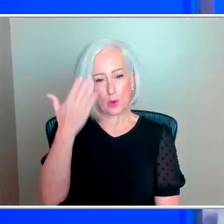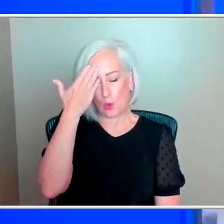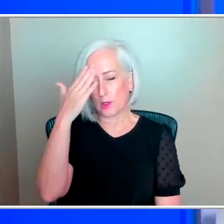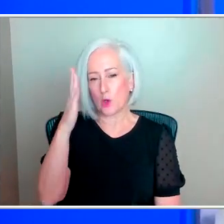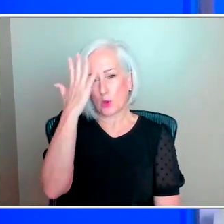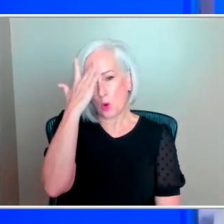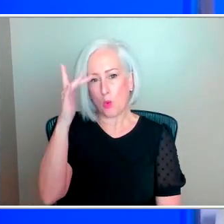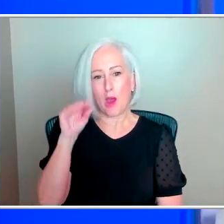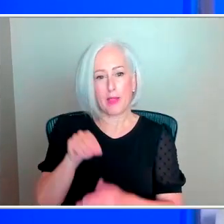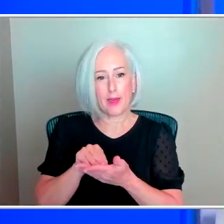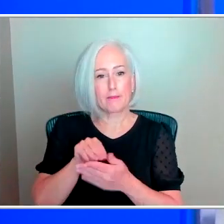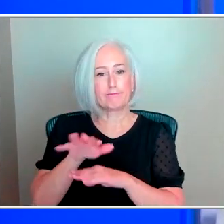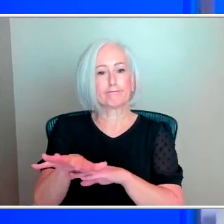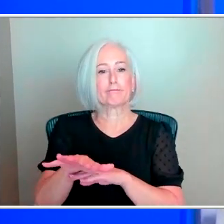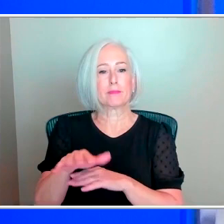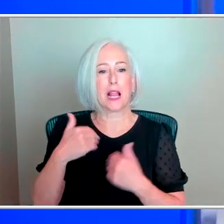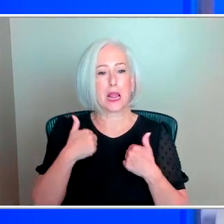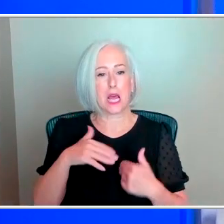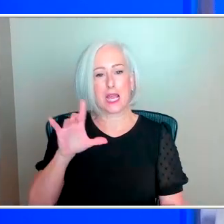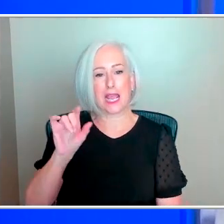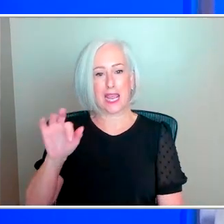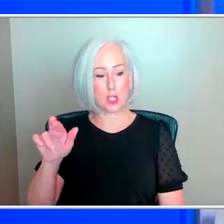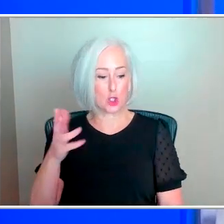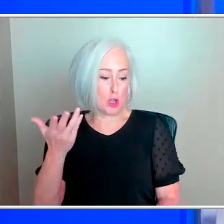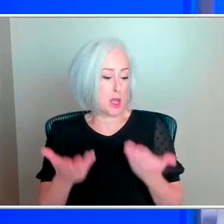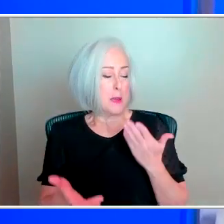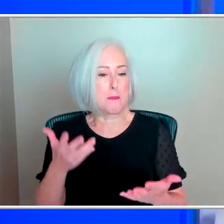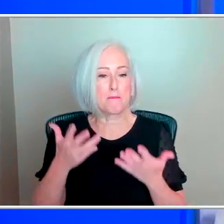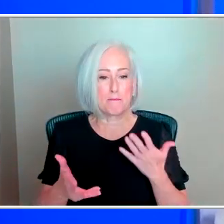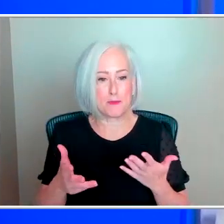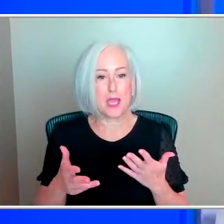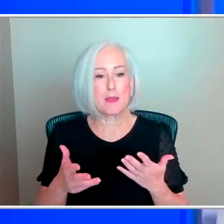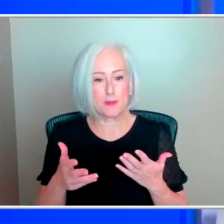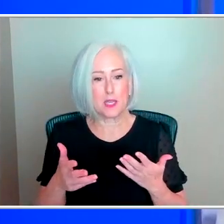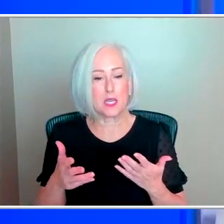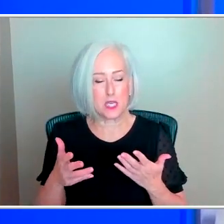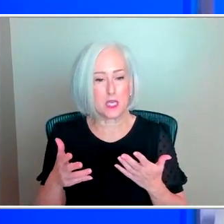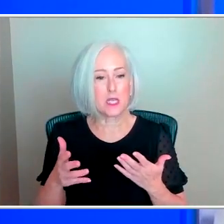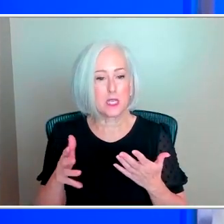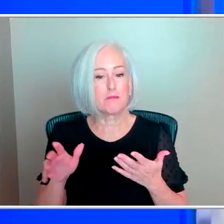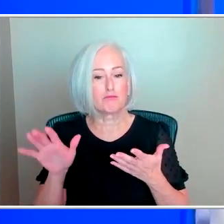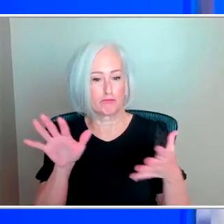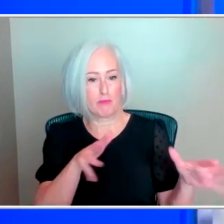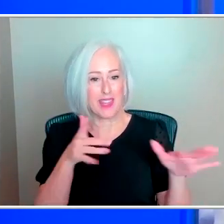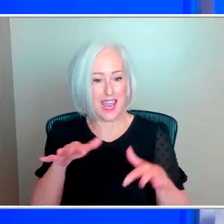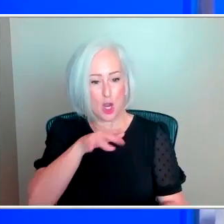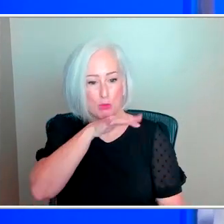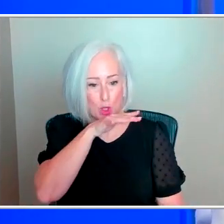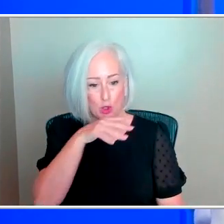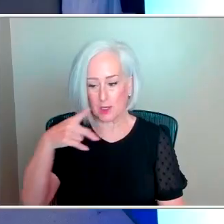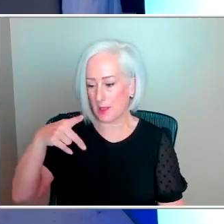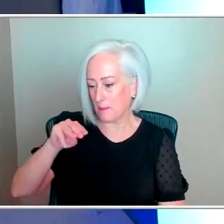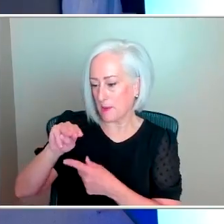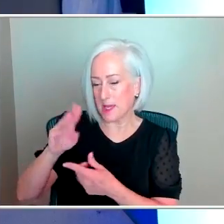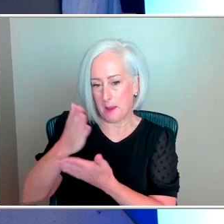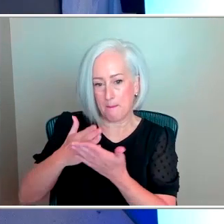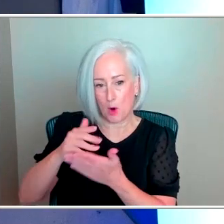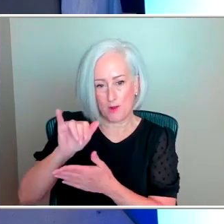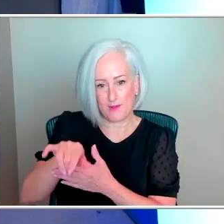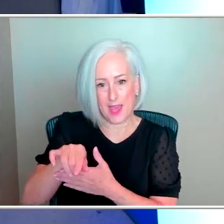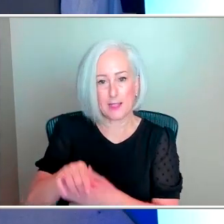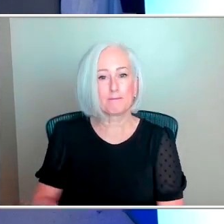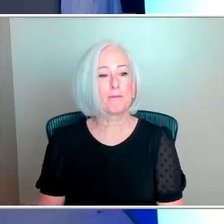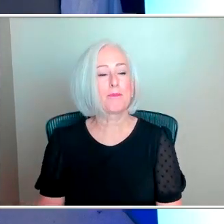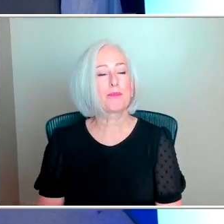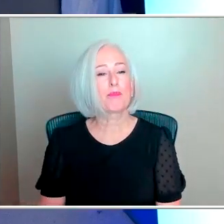air pollution could be, and it's the PM piece of it, that would be the potential source. Yen Liang wants to